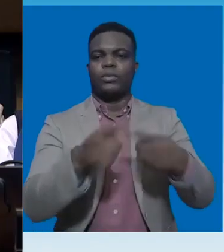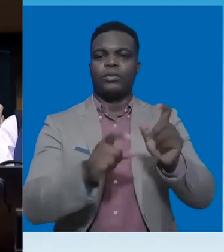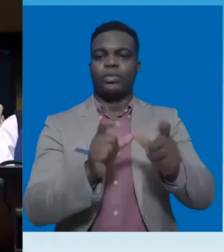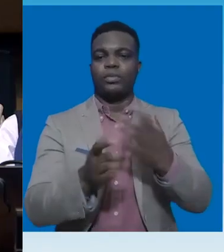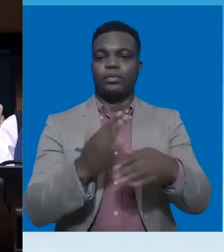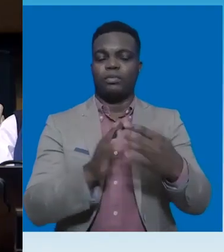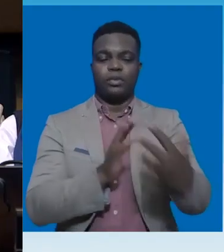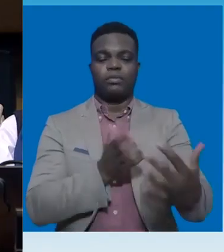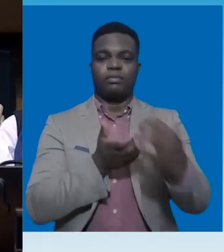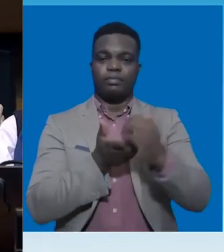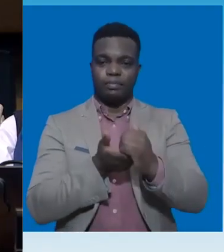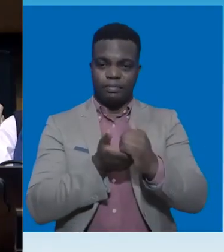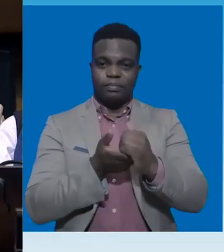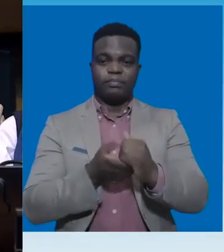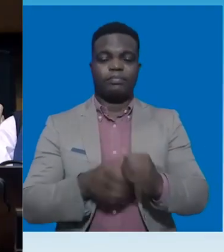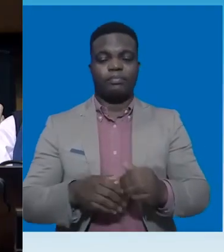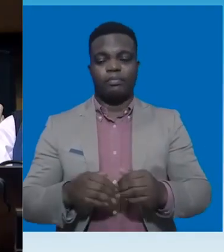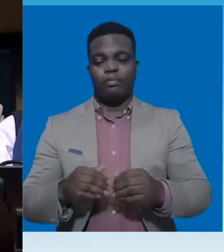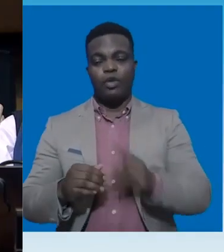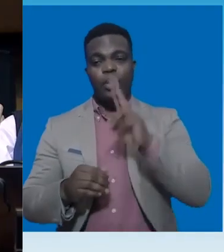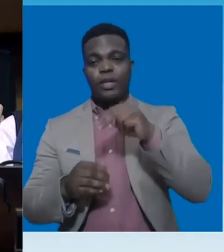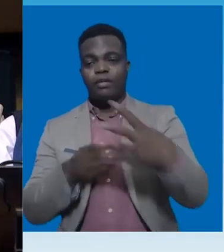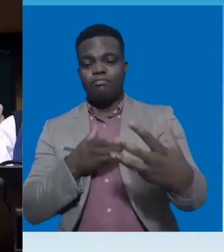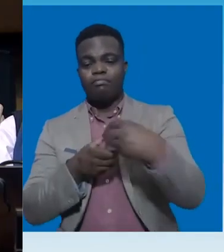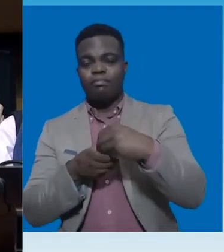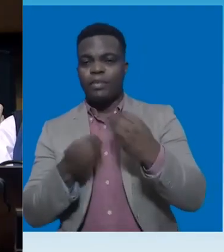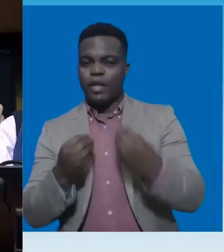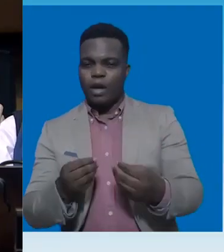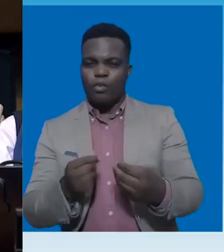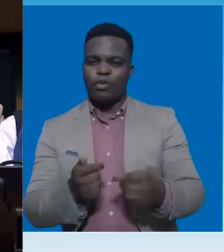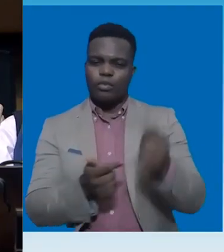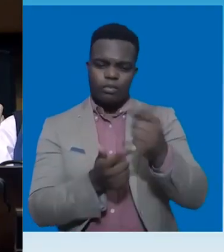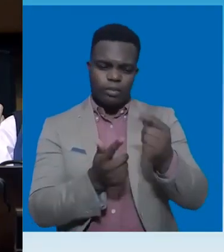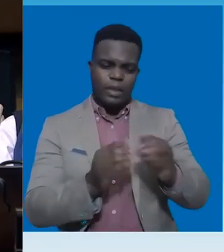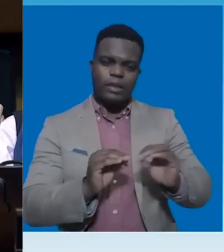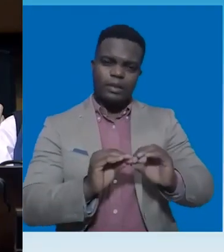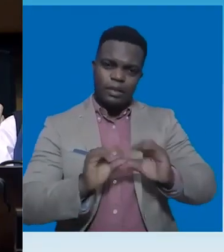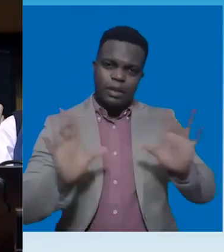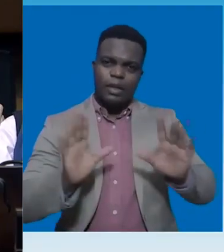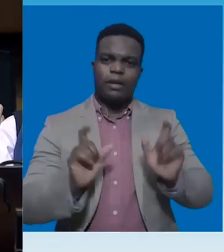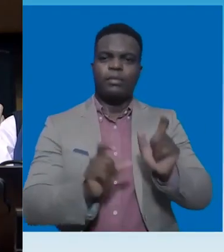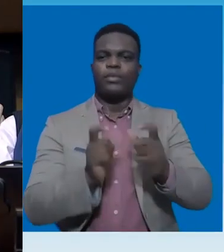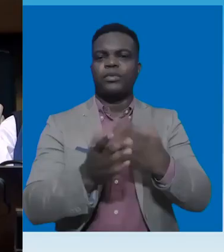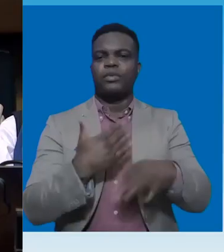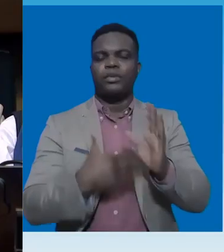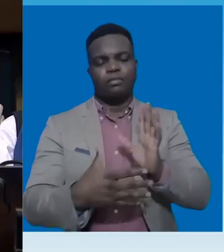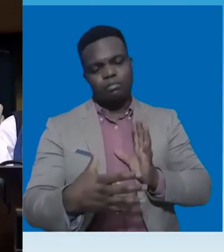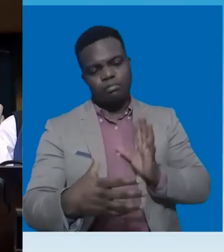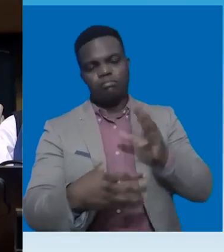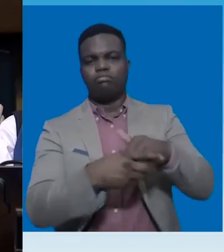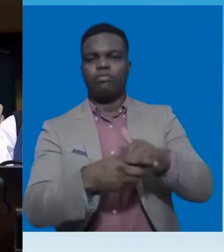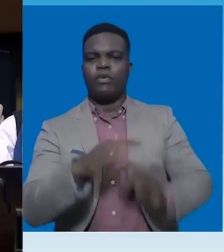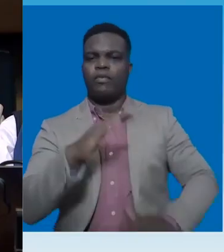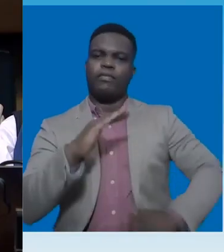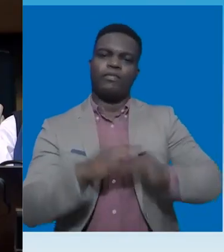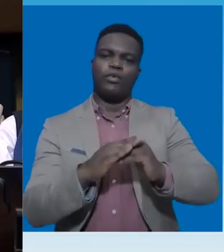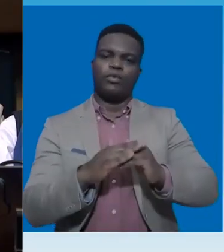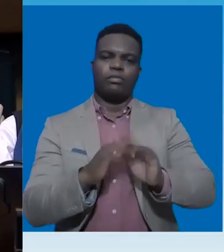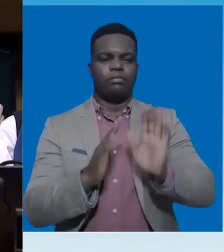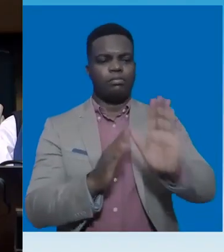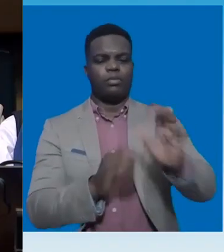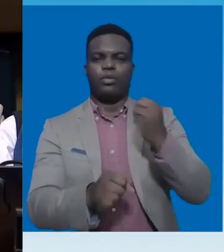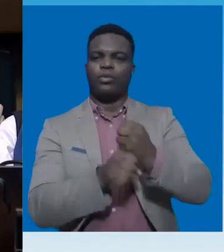organization, contribute fully, advance in their careers, and thrive. They